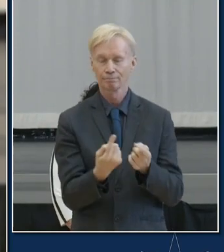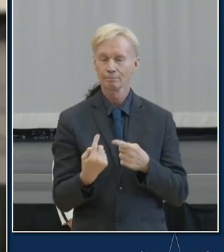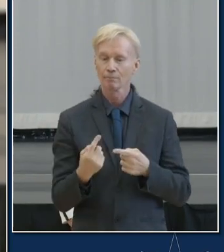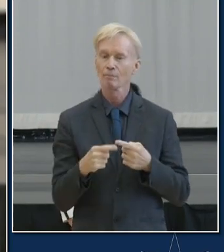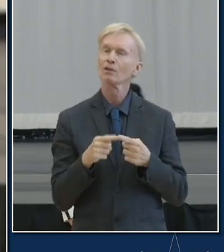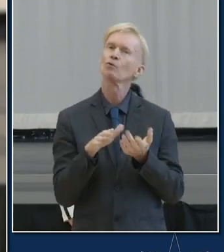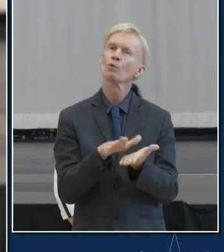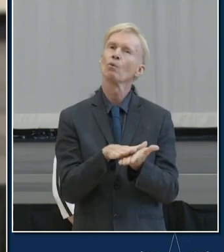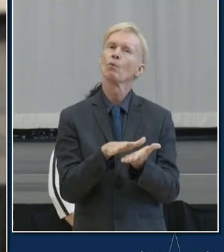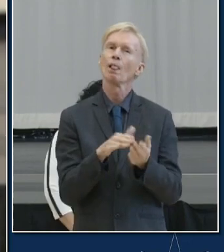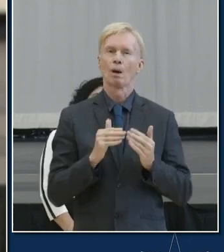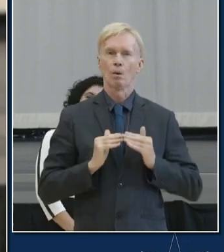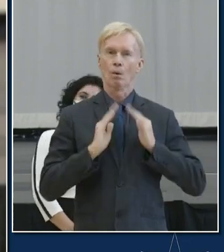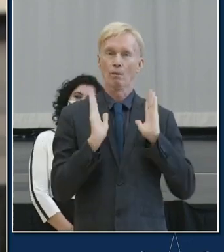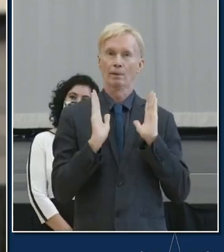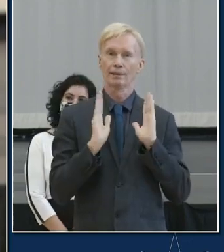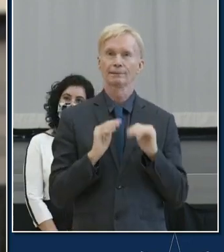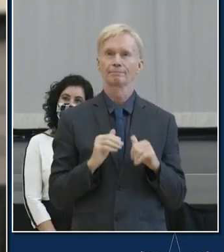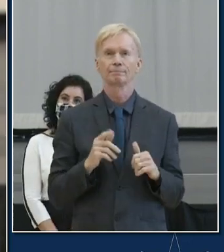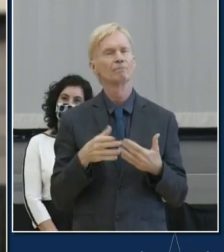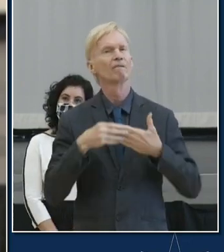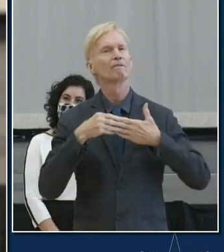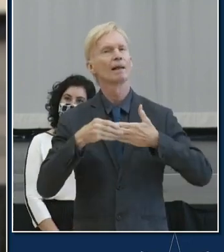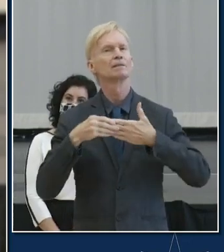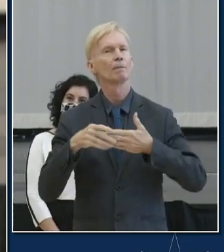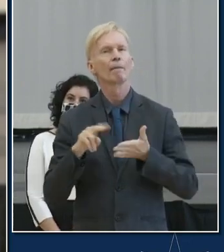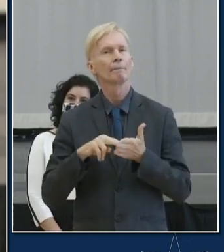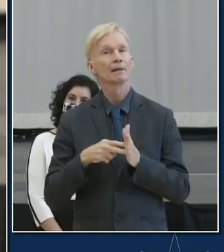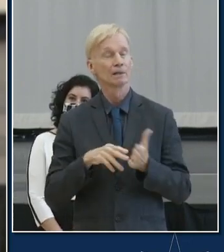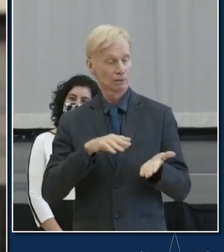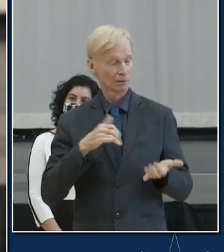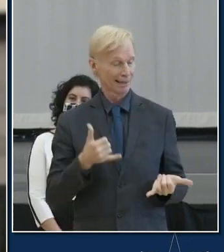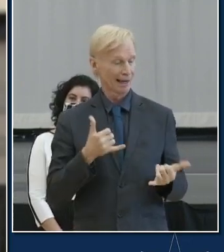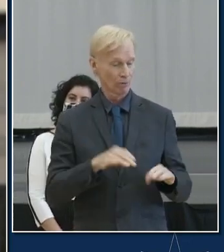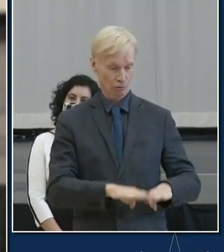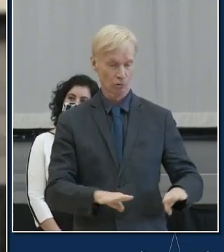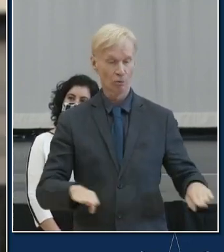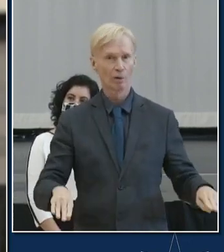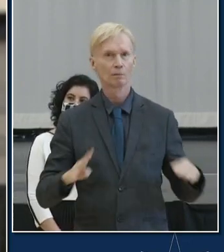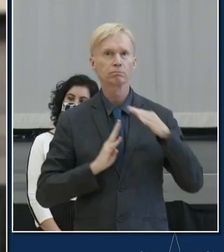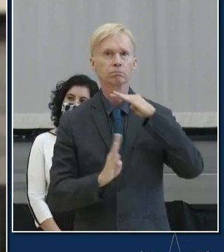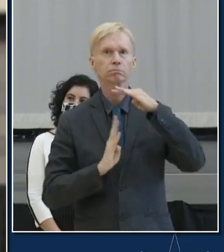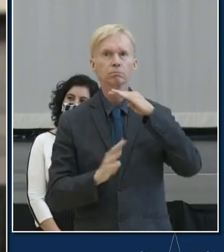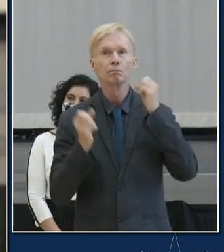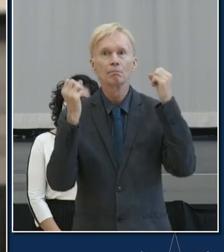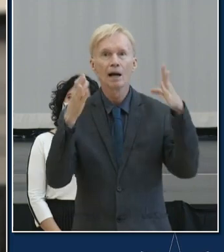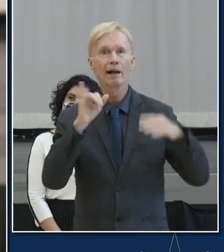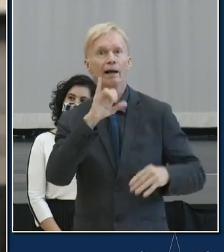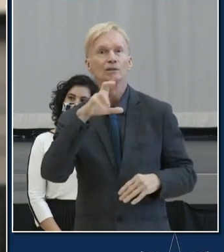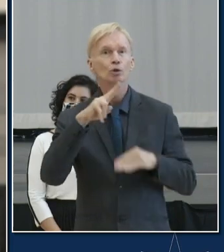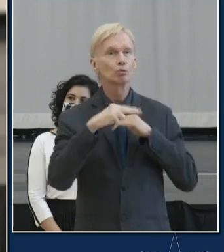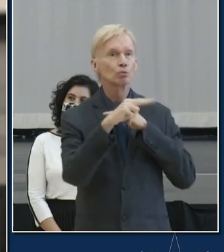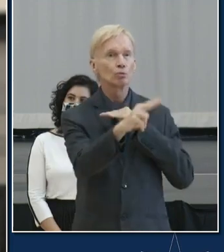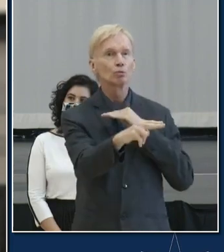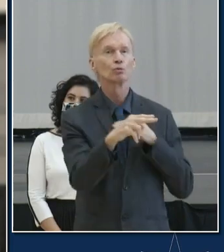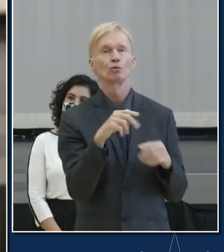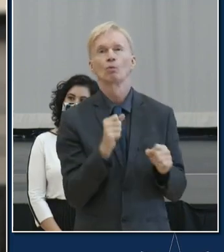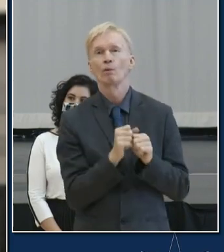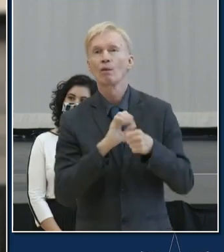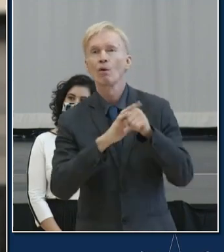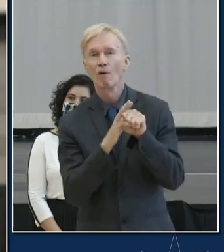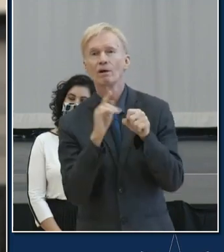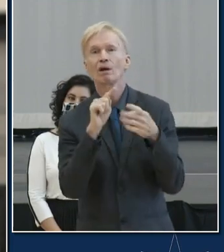being flexible. And since children's hospitals are reporting an increase in children in ICUs, not just with COVID, but other